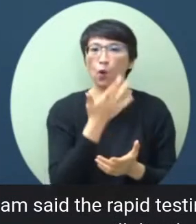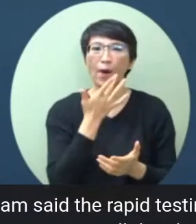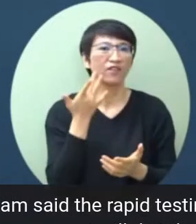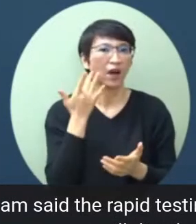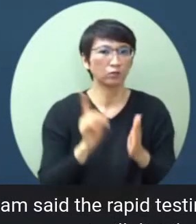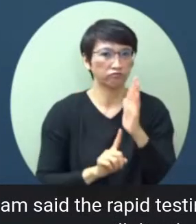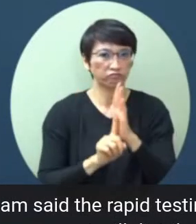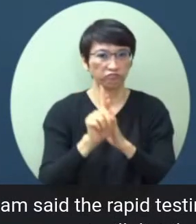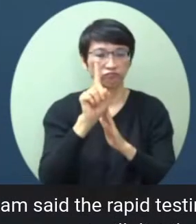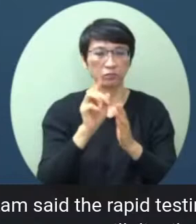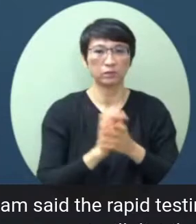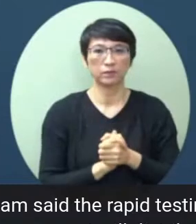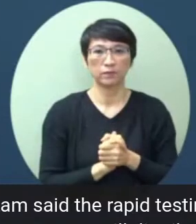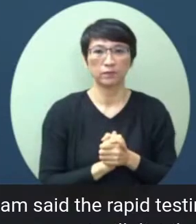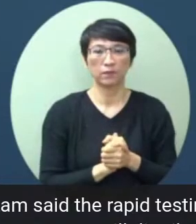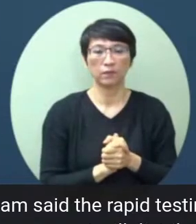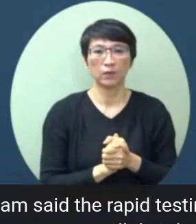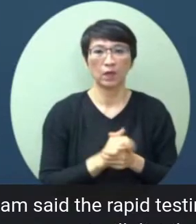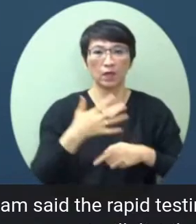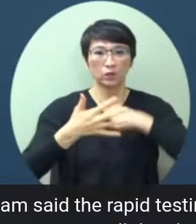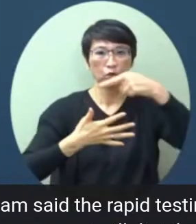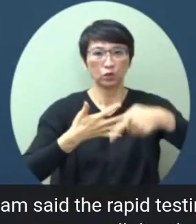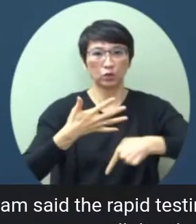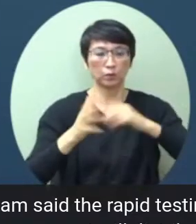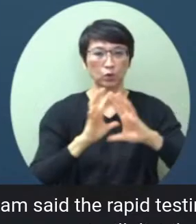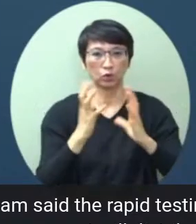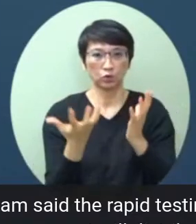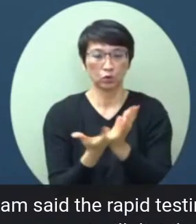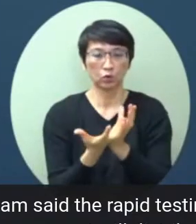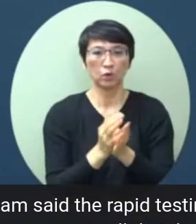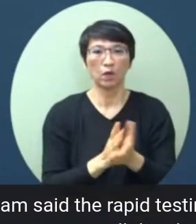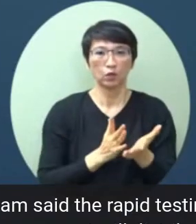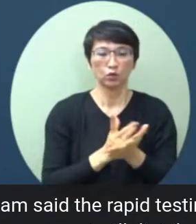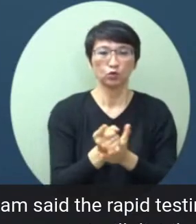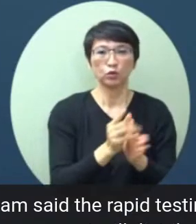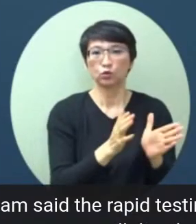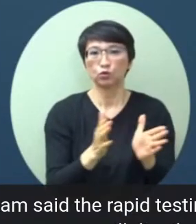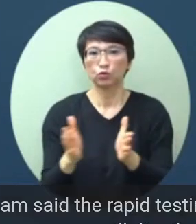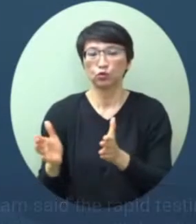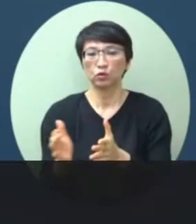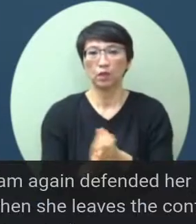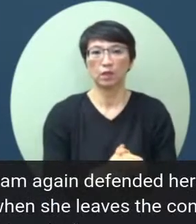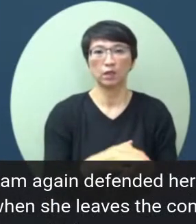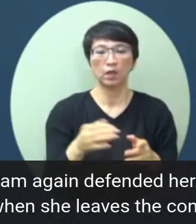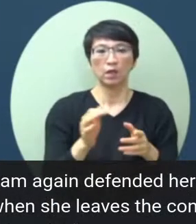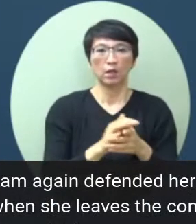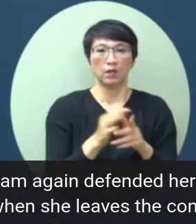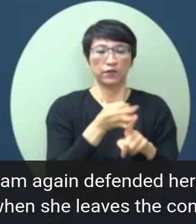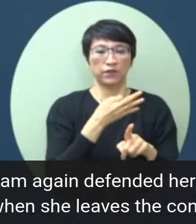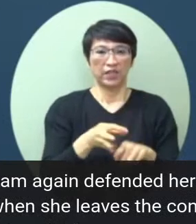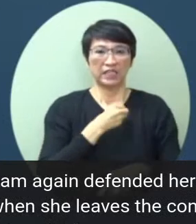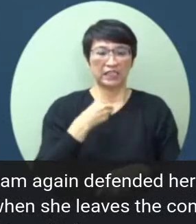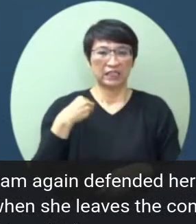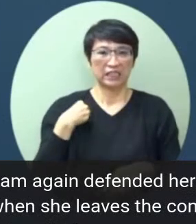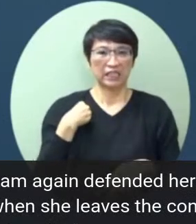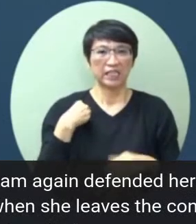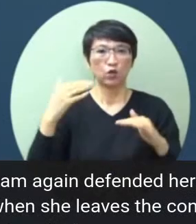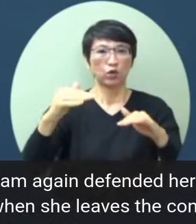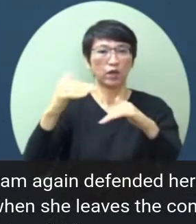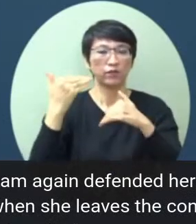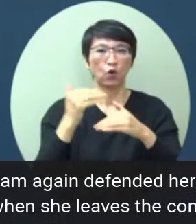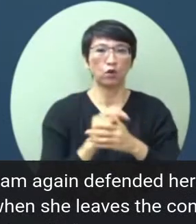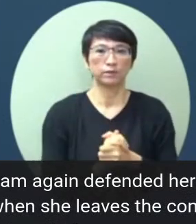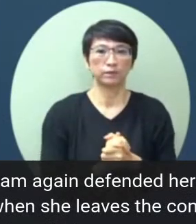Disruption and delays were caused, and hence it drove up the prices of vegetables and produce.